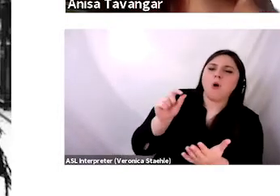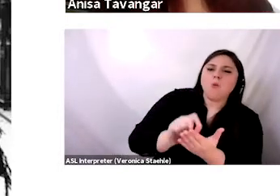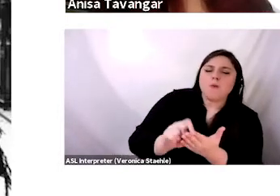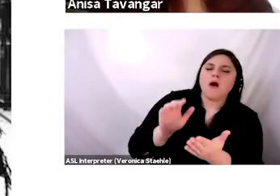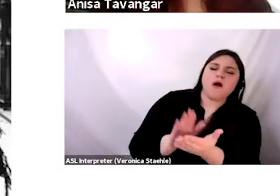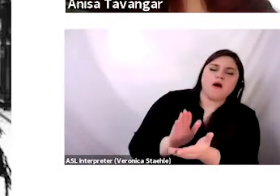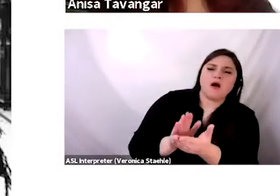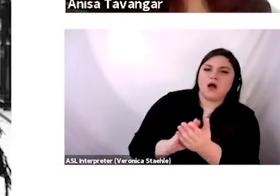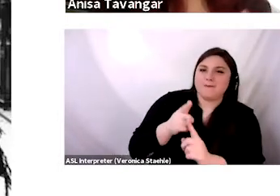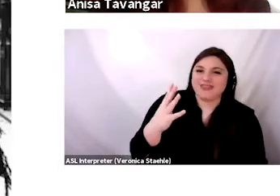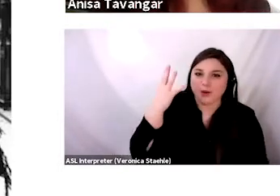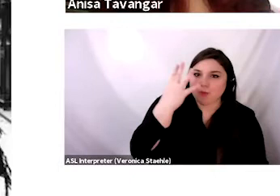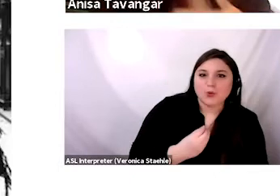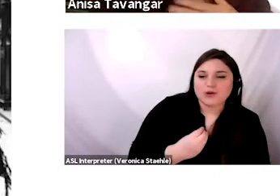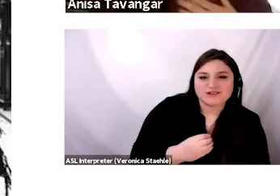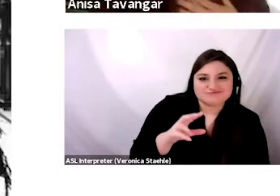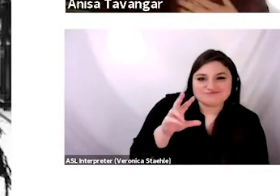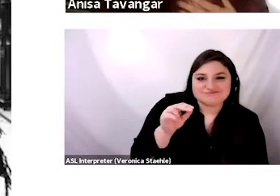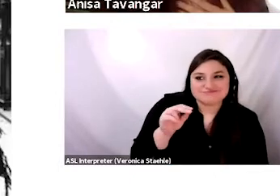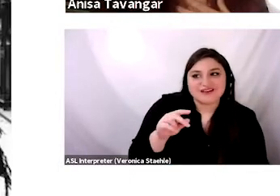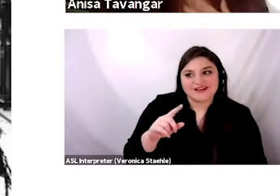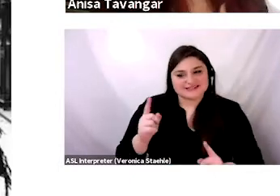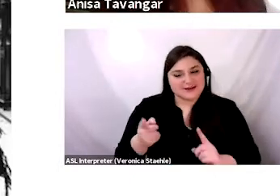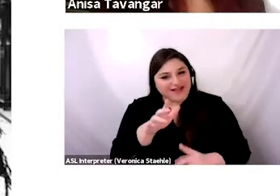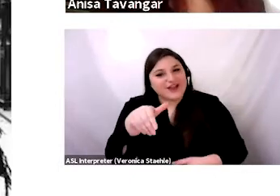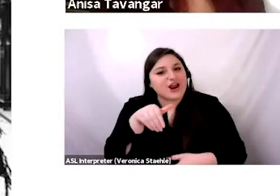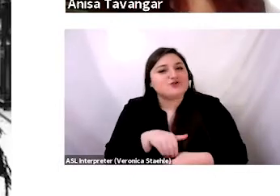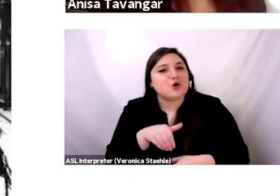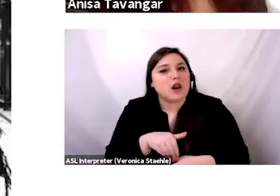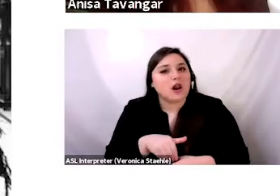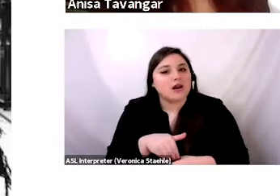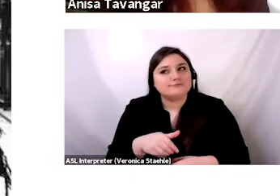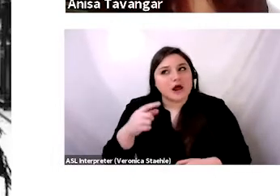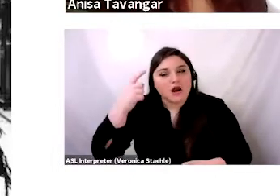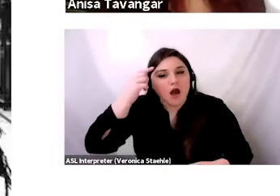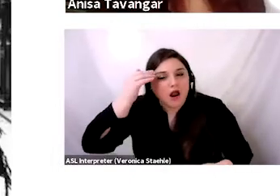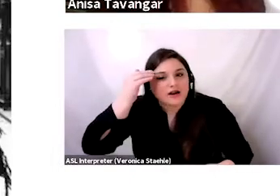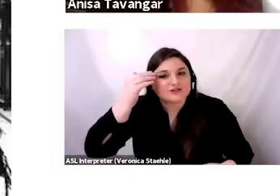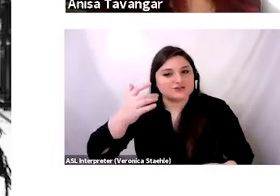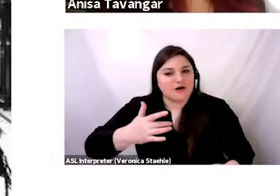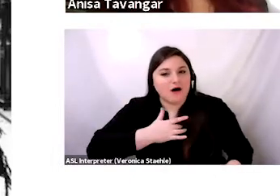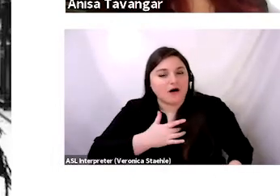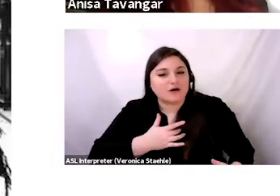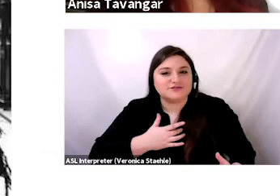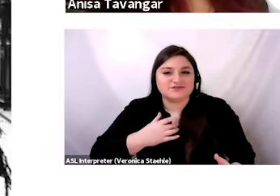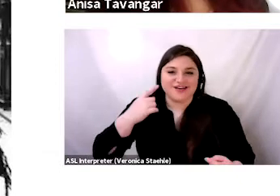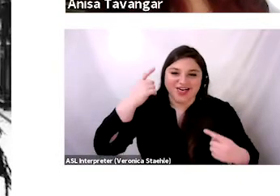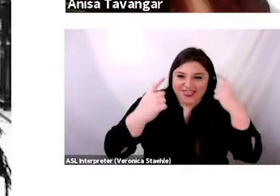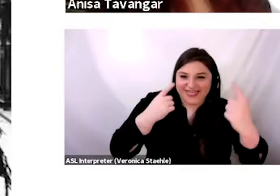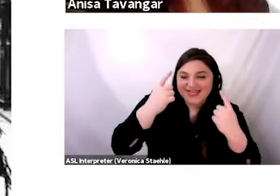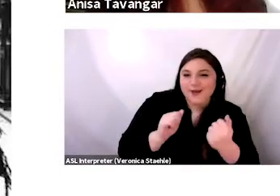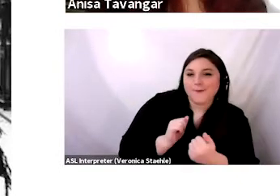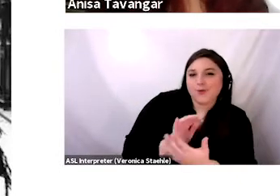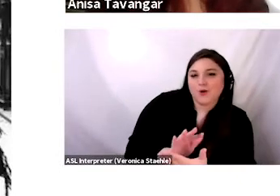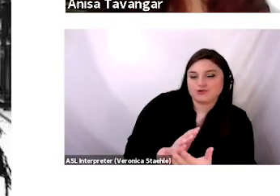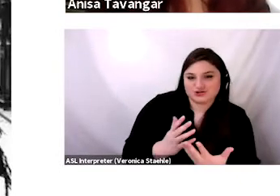for their physical body, but for their internal qualities. And it also demonstrates that what we wear and how